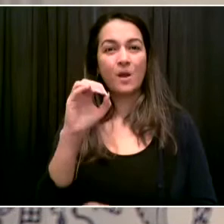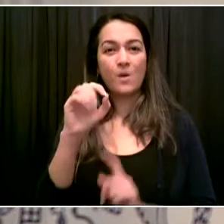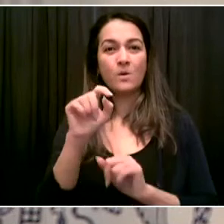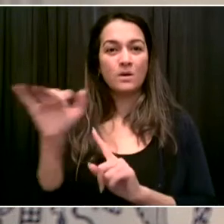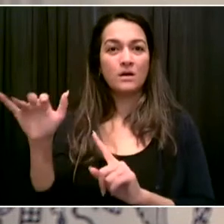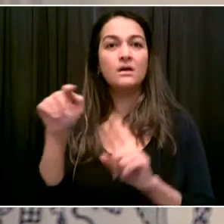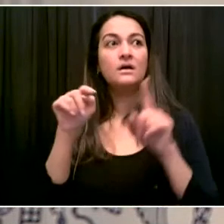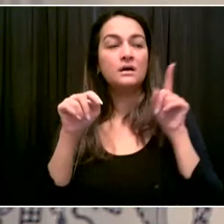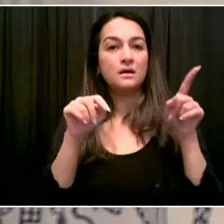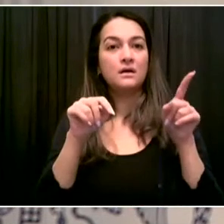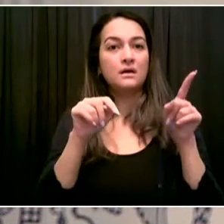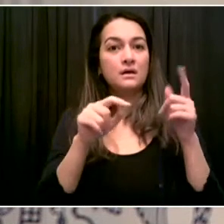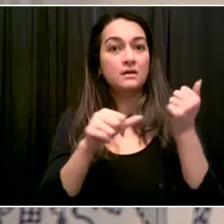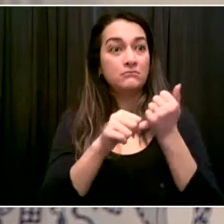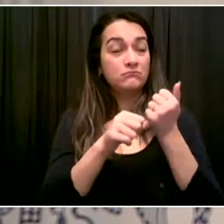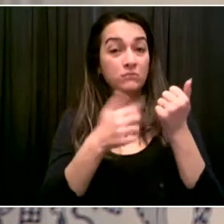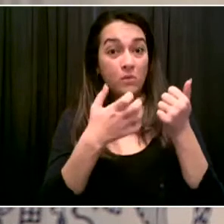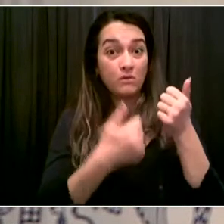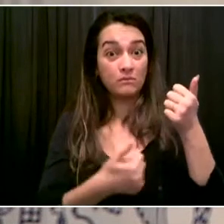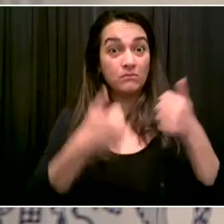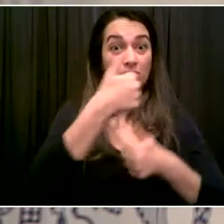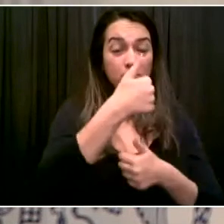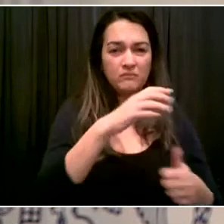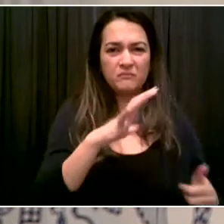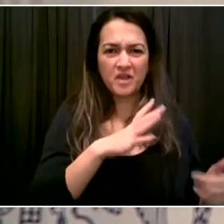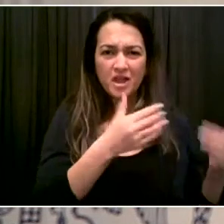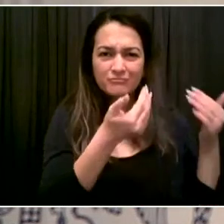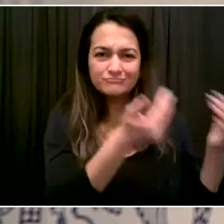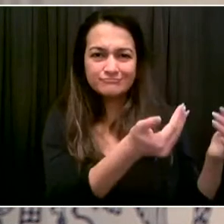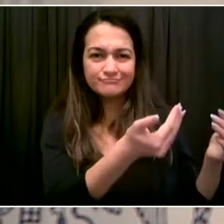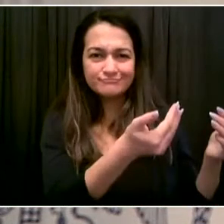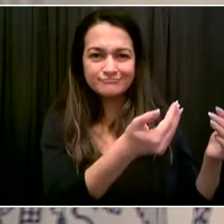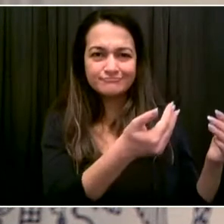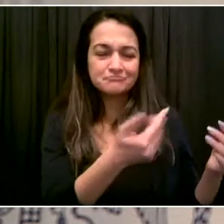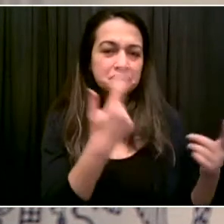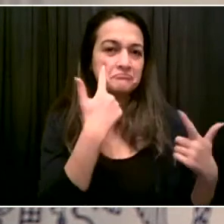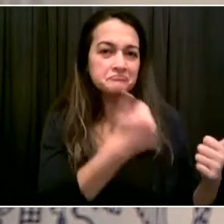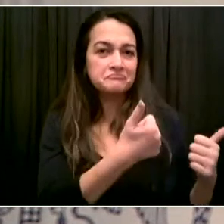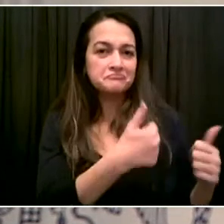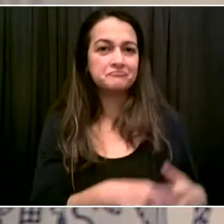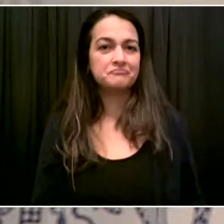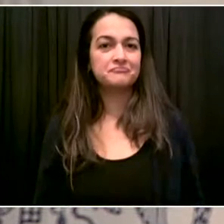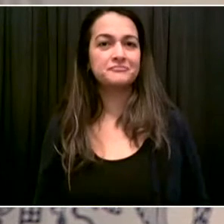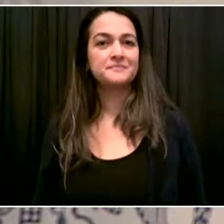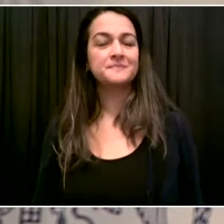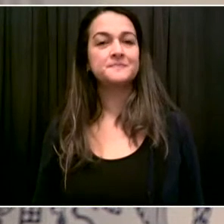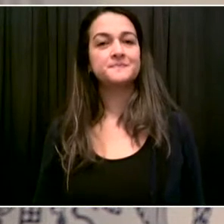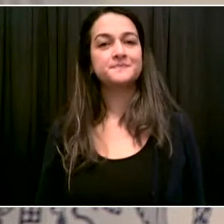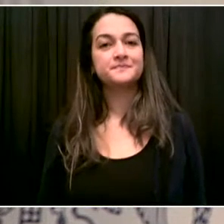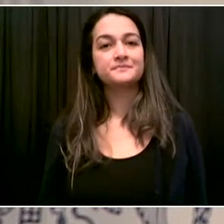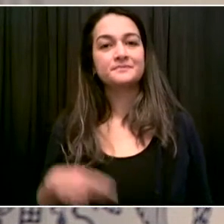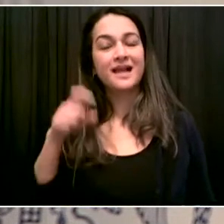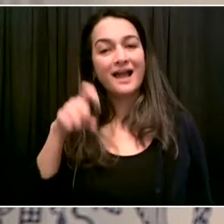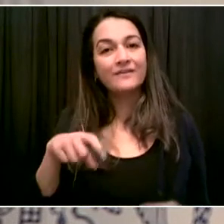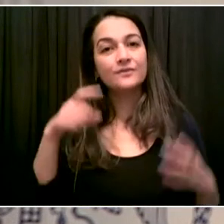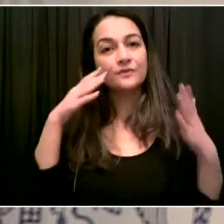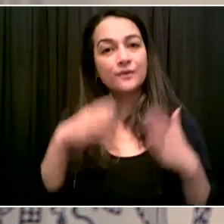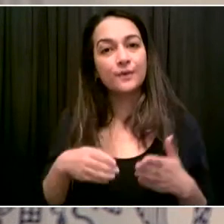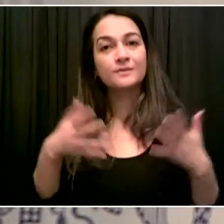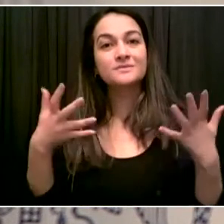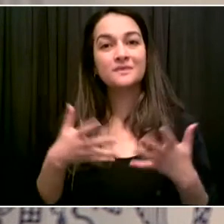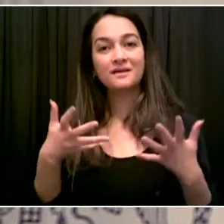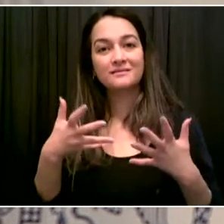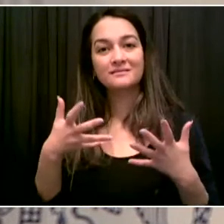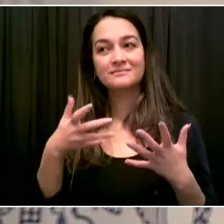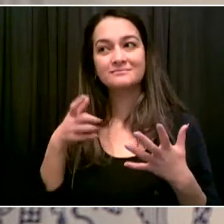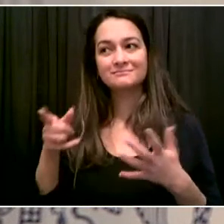to address. Right now we should be focused on fighting COVID and bringing back this city and state. And instead we're having to talk about things